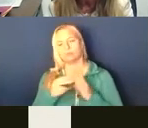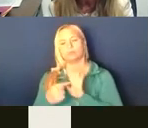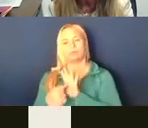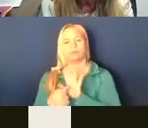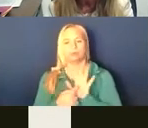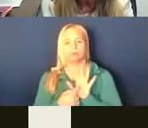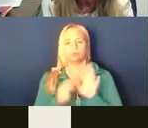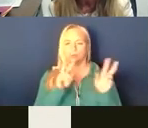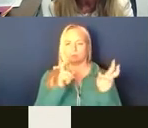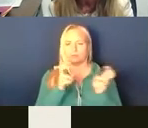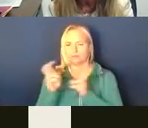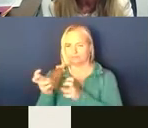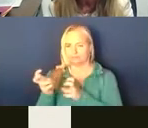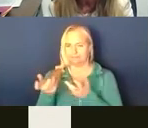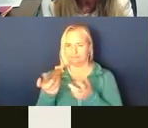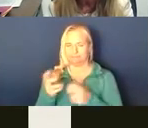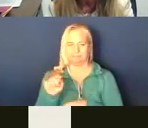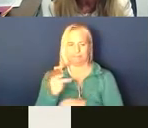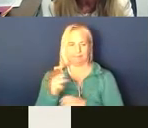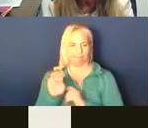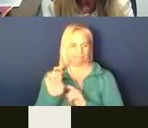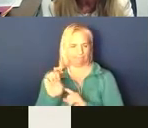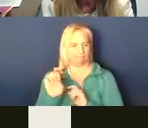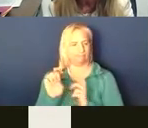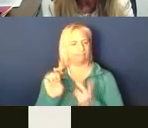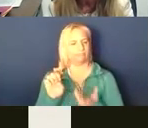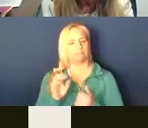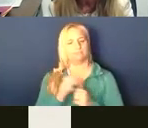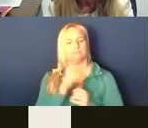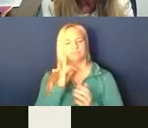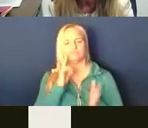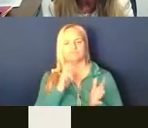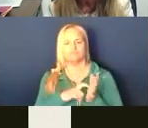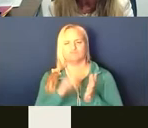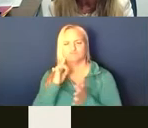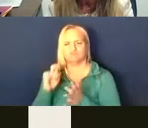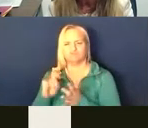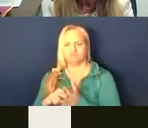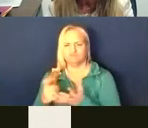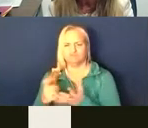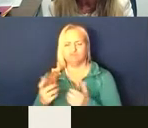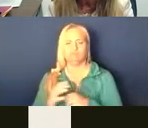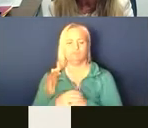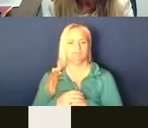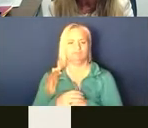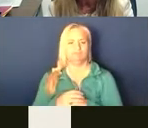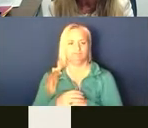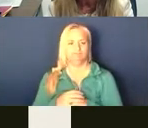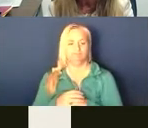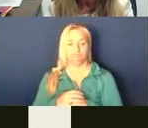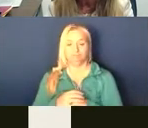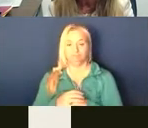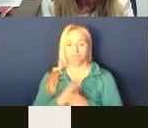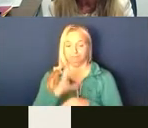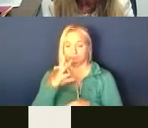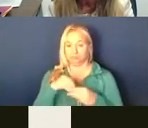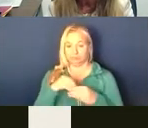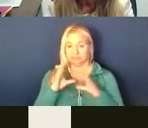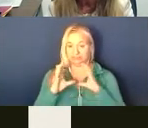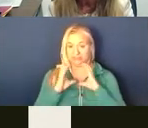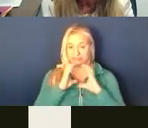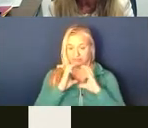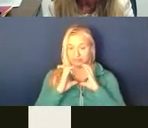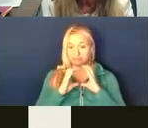some themes. And what you will notice between these two slides, what comes up within these